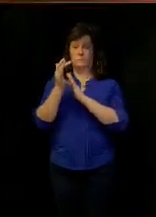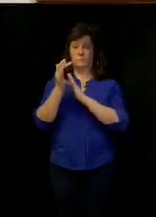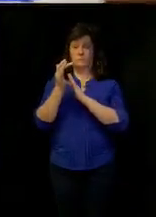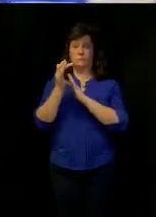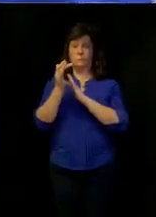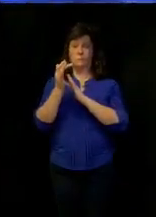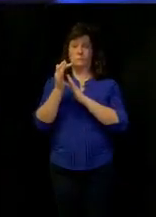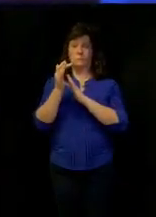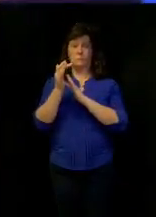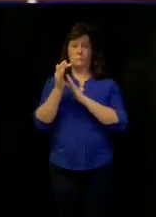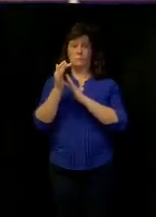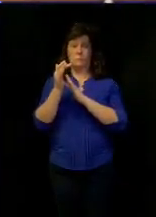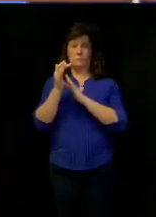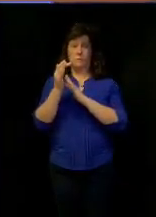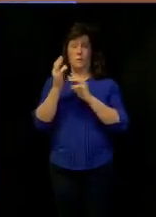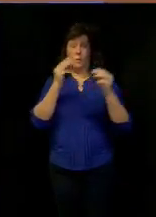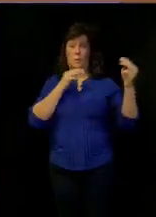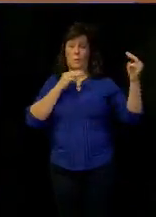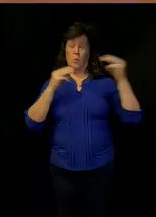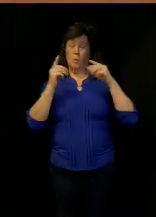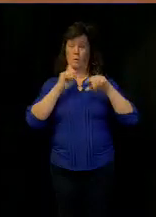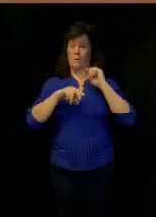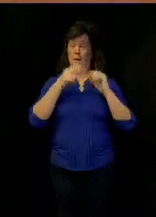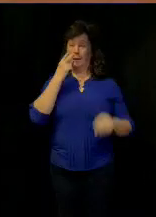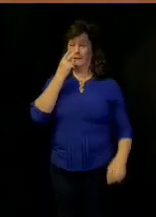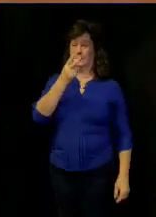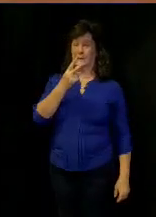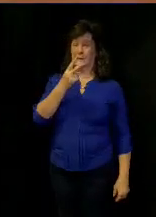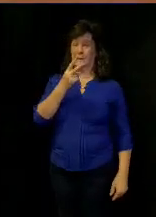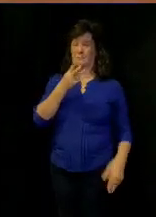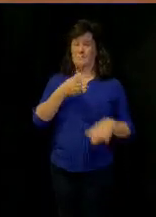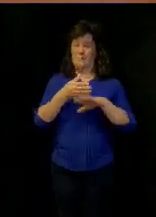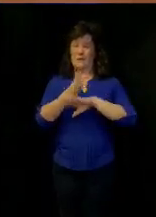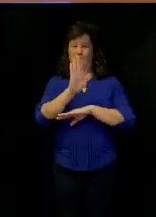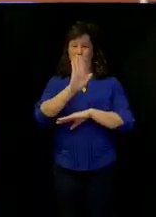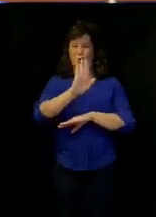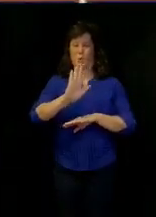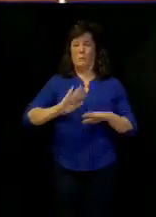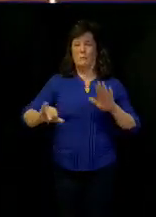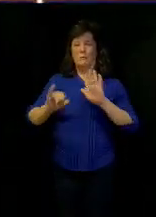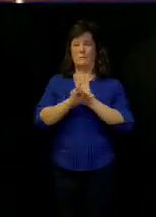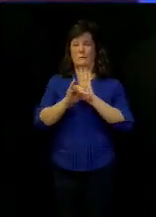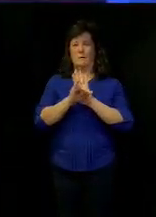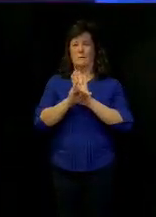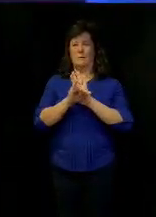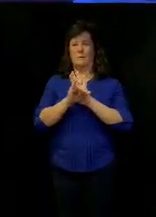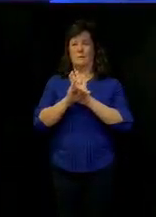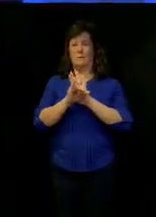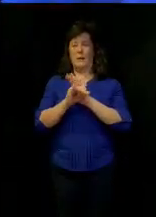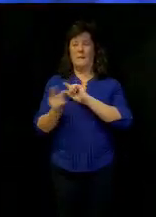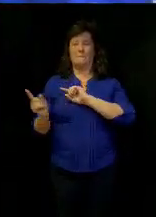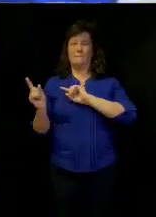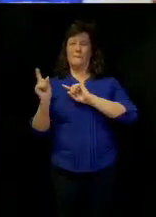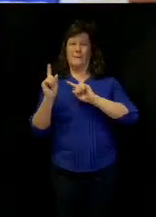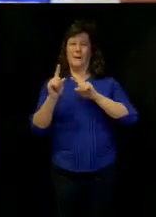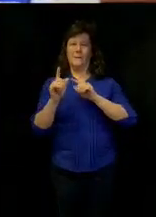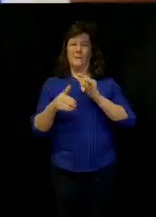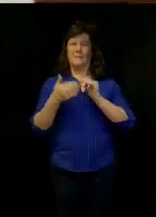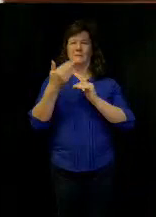There's an invisible war. And the war is for your identity. Now you got to come back next week because I'm going to show you